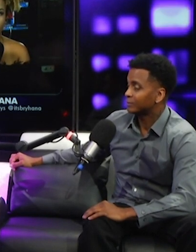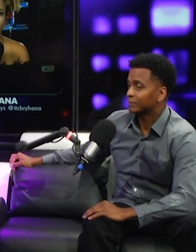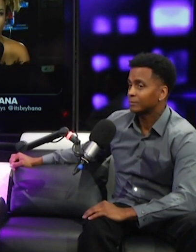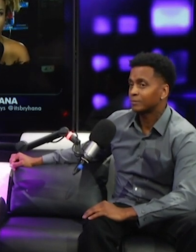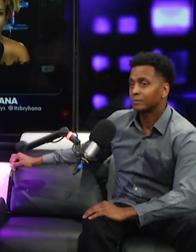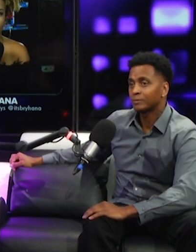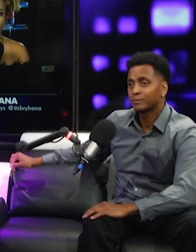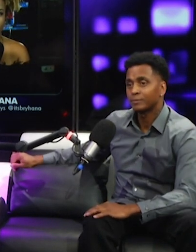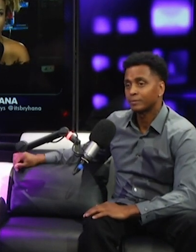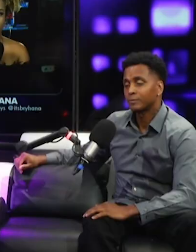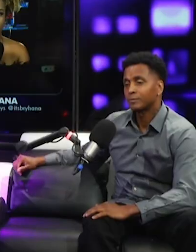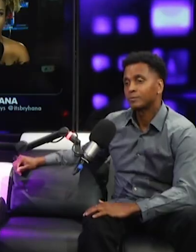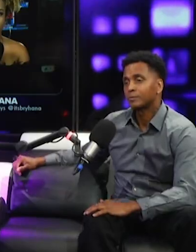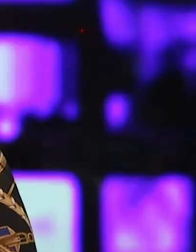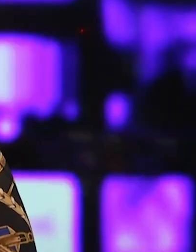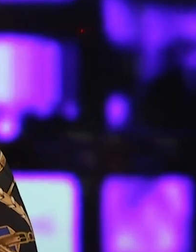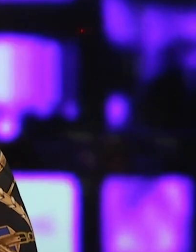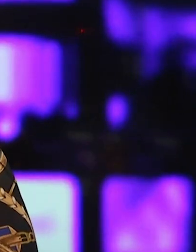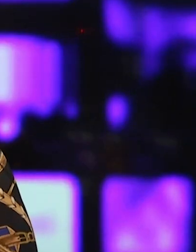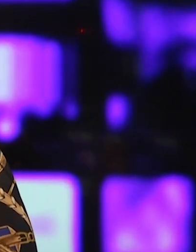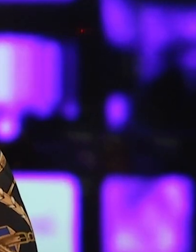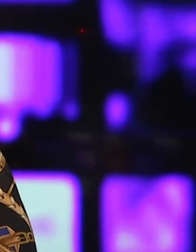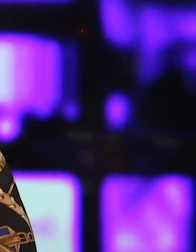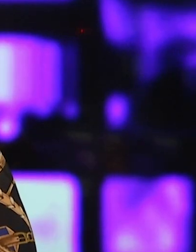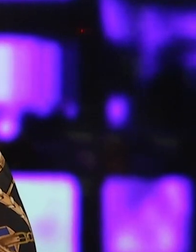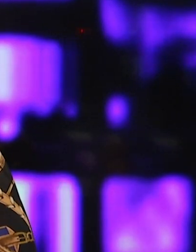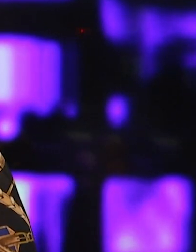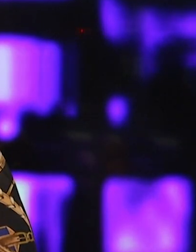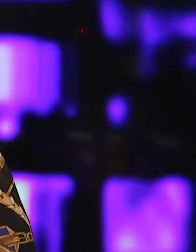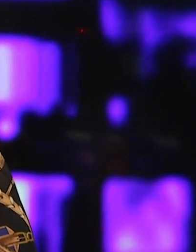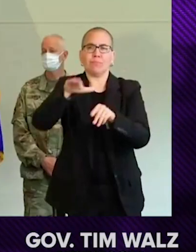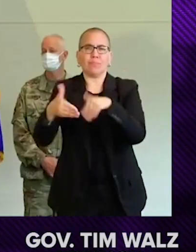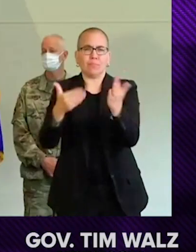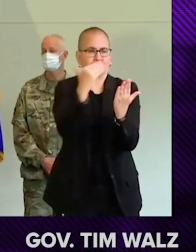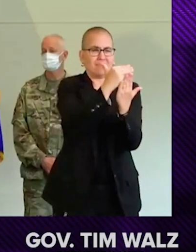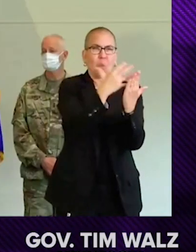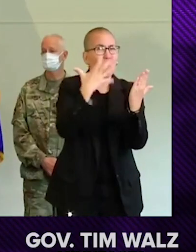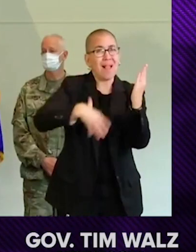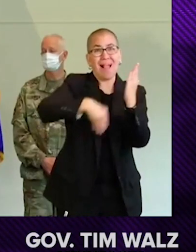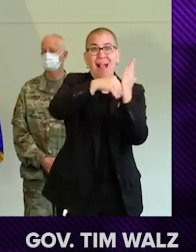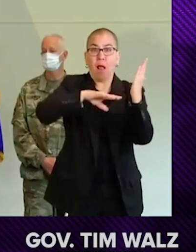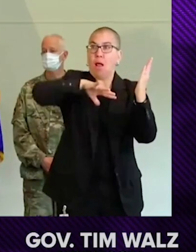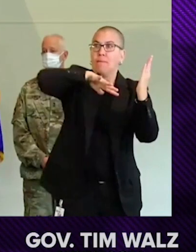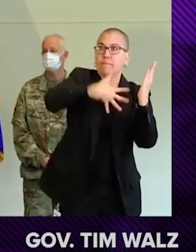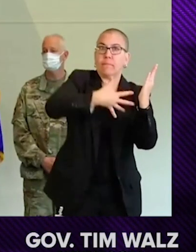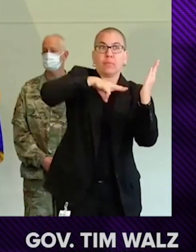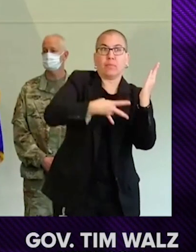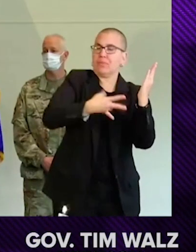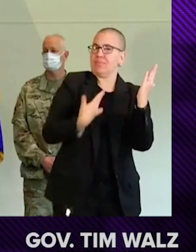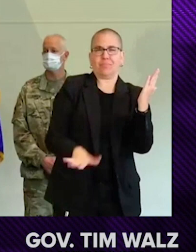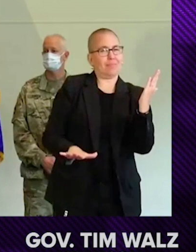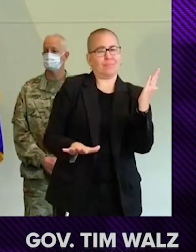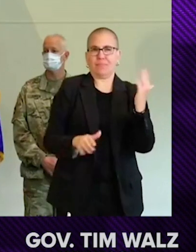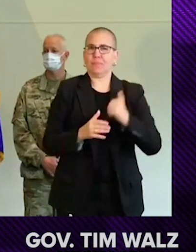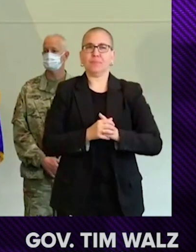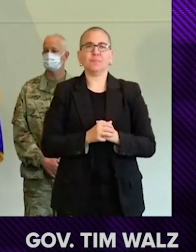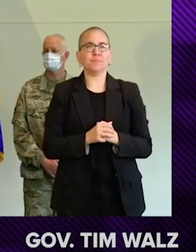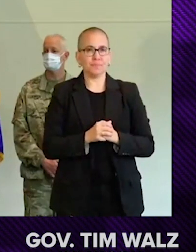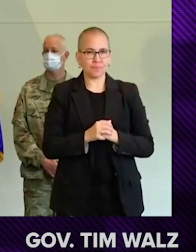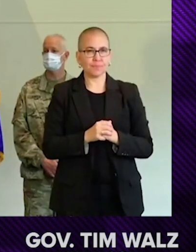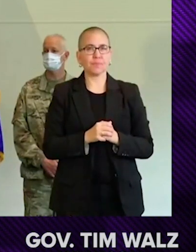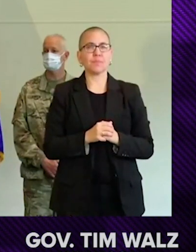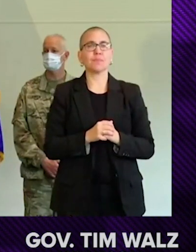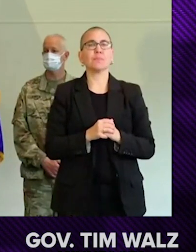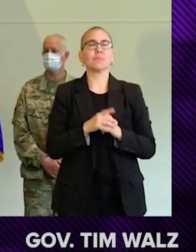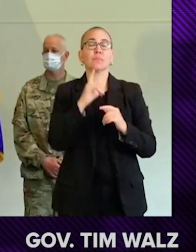This morning, Governor Walz addressed the true elephant in the room by stating, the very tools that we need to use to